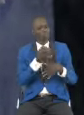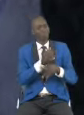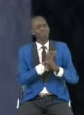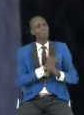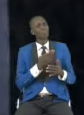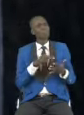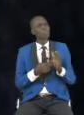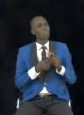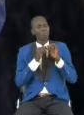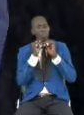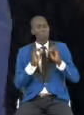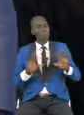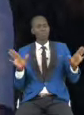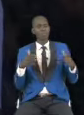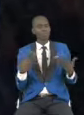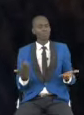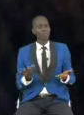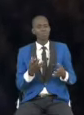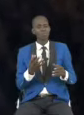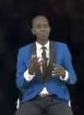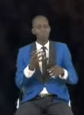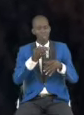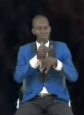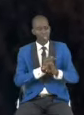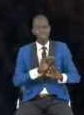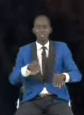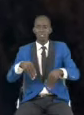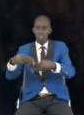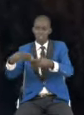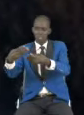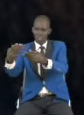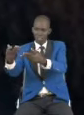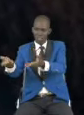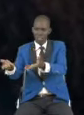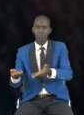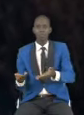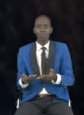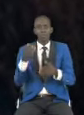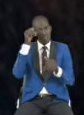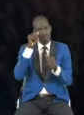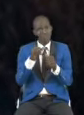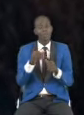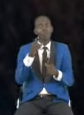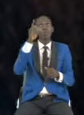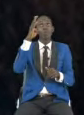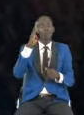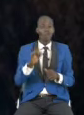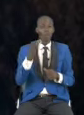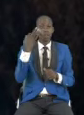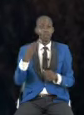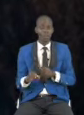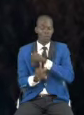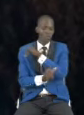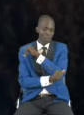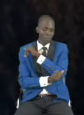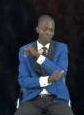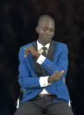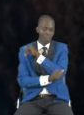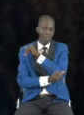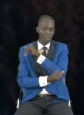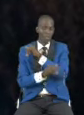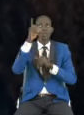birthright. And then instead of saying God of Abraham, God of Isaac, and God of Esau, no. He has sold